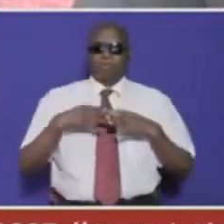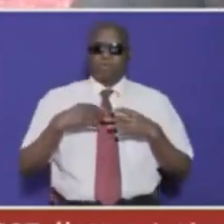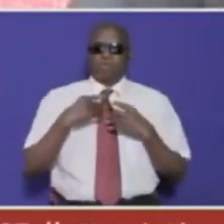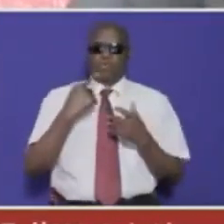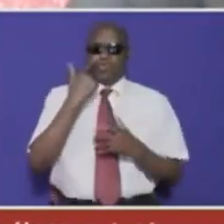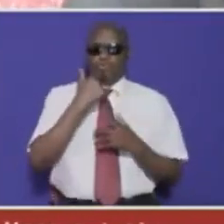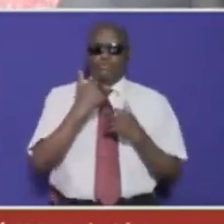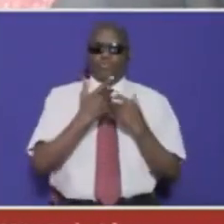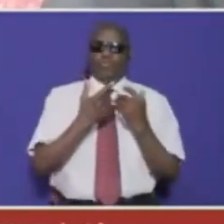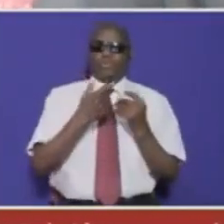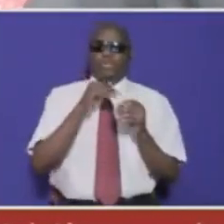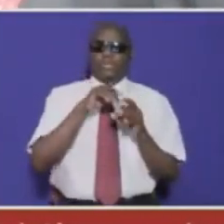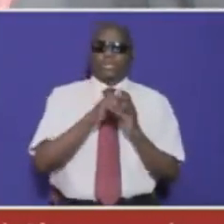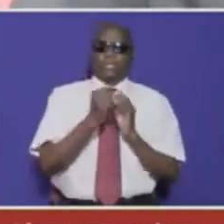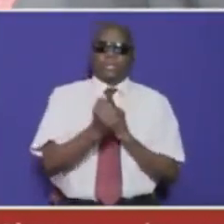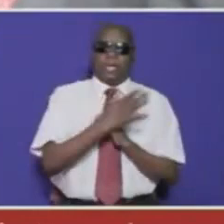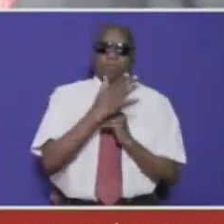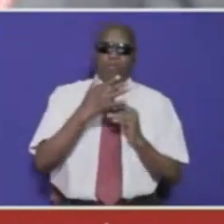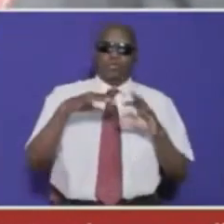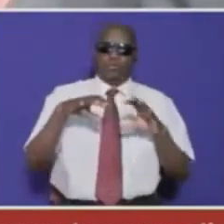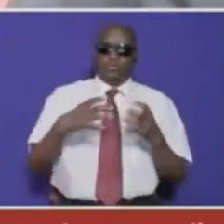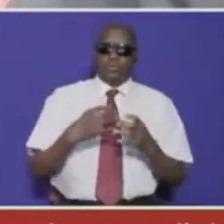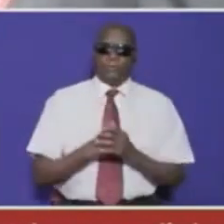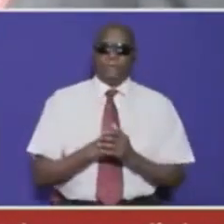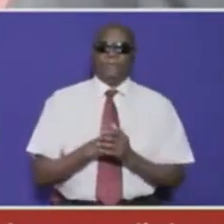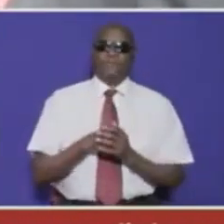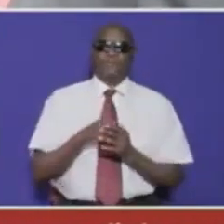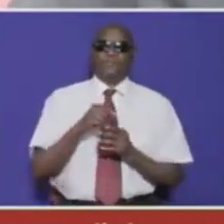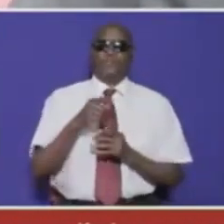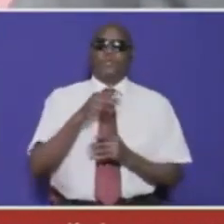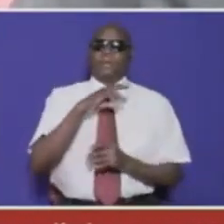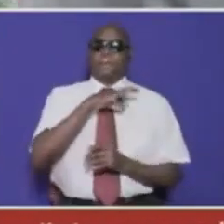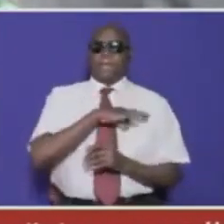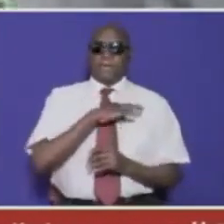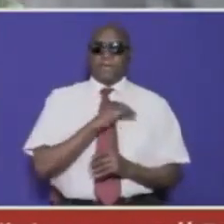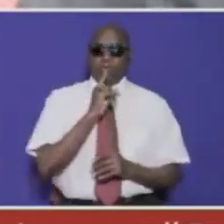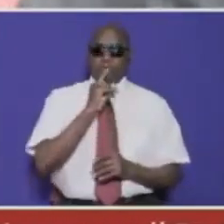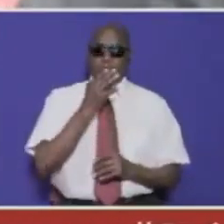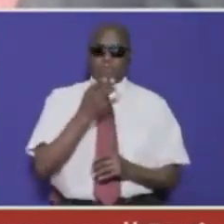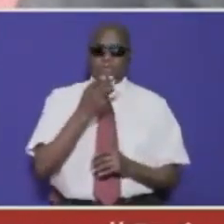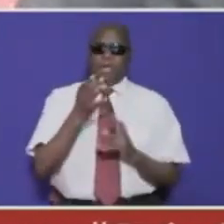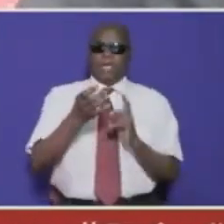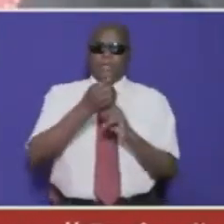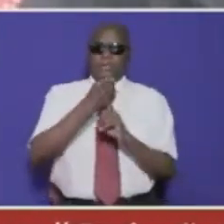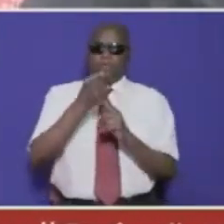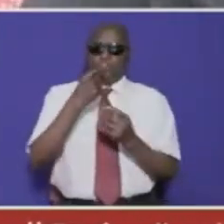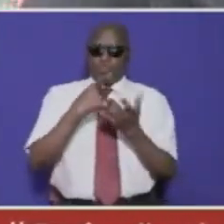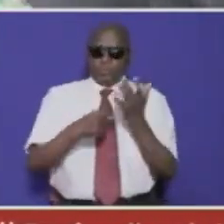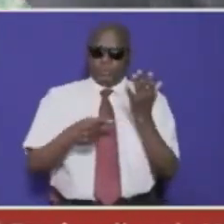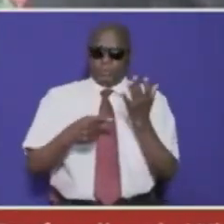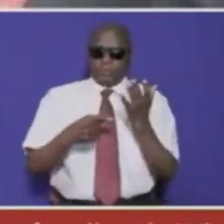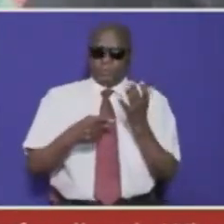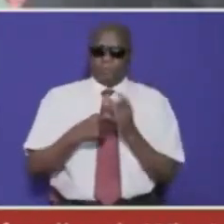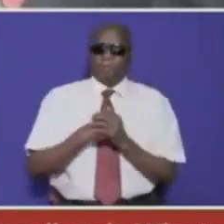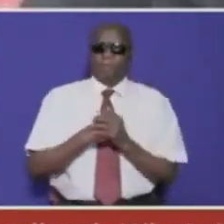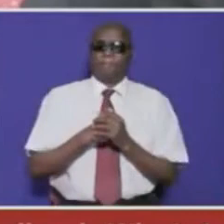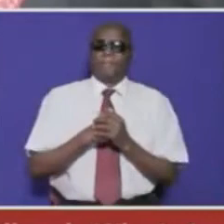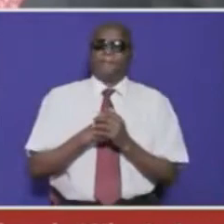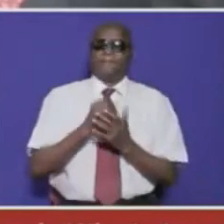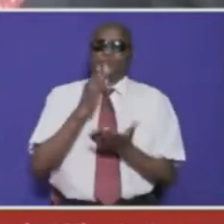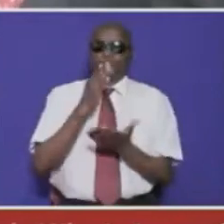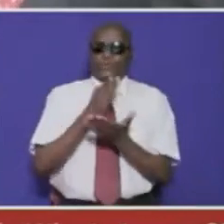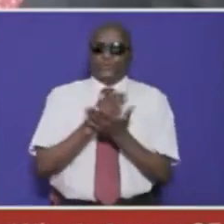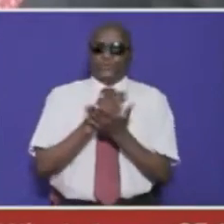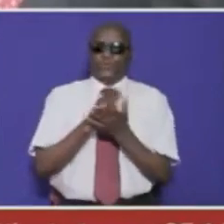the low-income communities. One of the benefits of what we strive to achieve from this partnership is to really